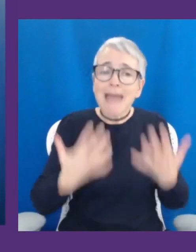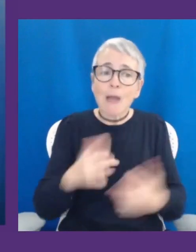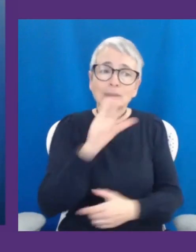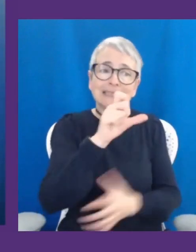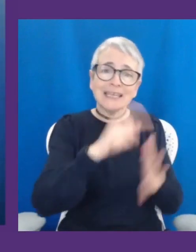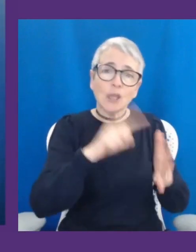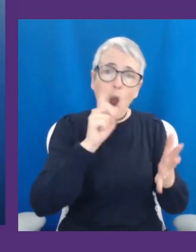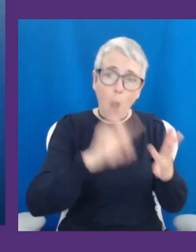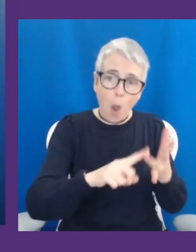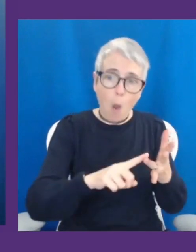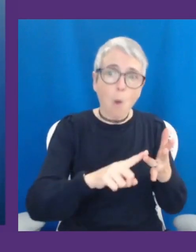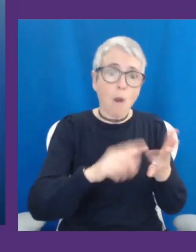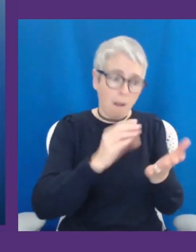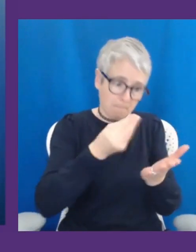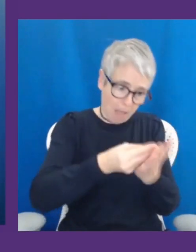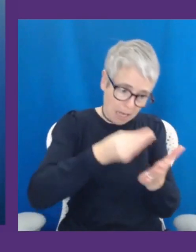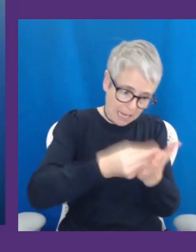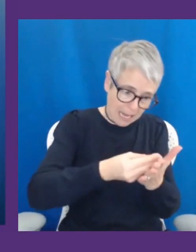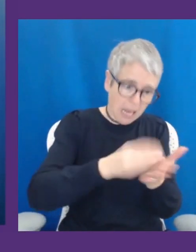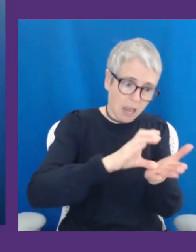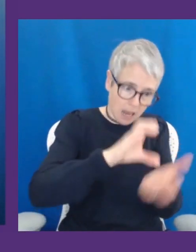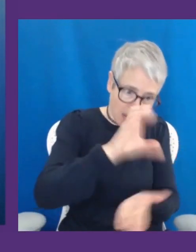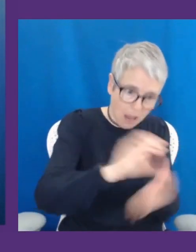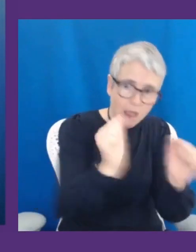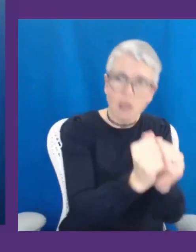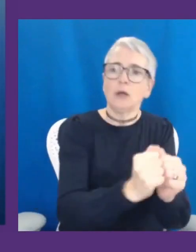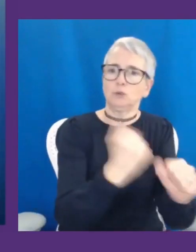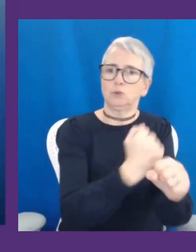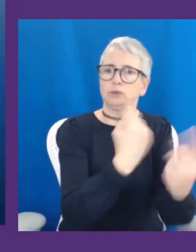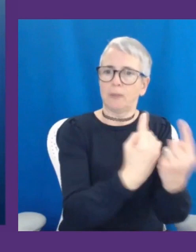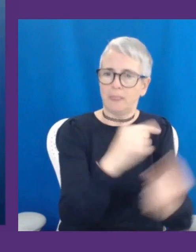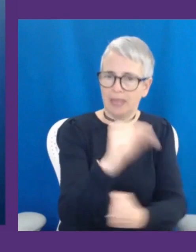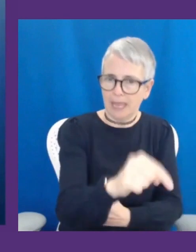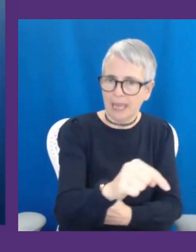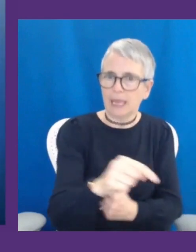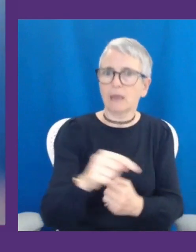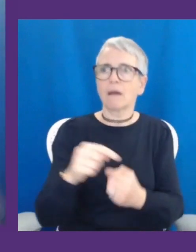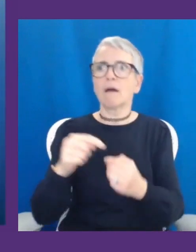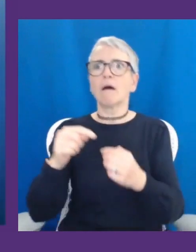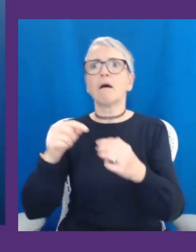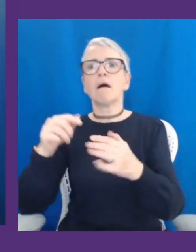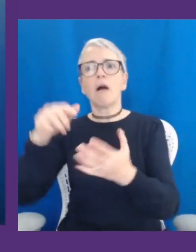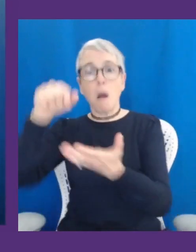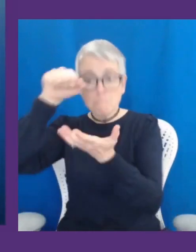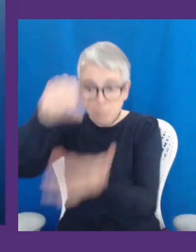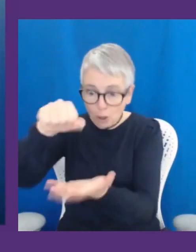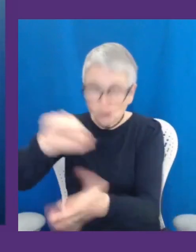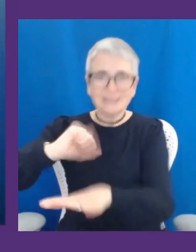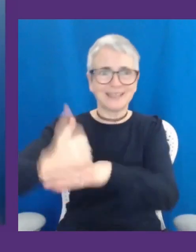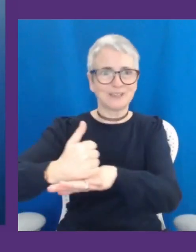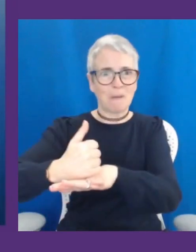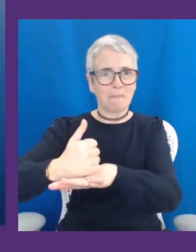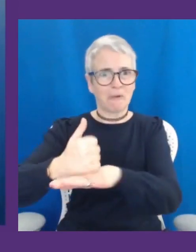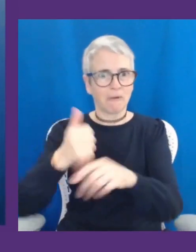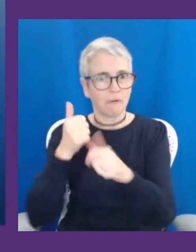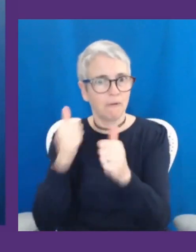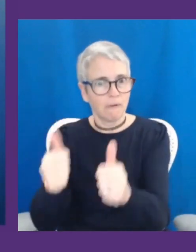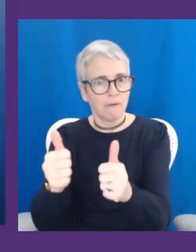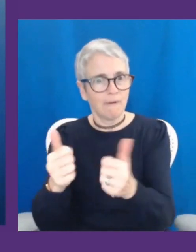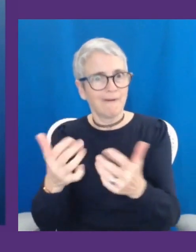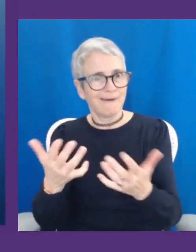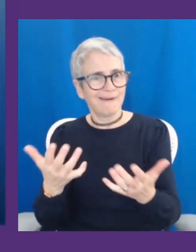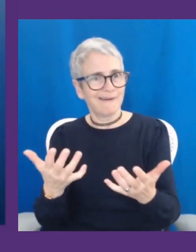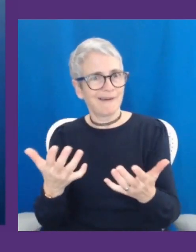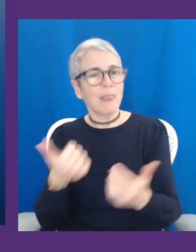actually seeing companies put global disability leads with budgets. That's the good stuff. Can I give you the bad